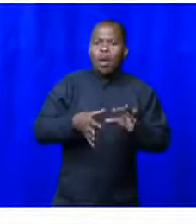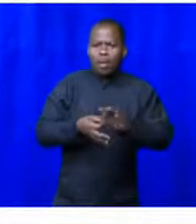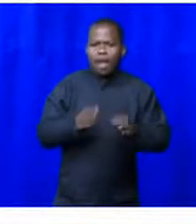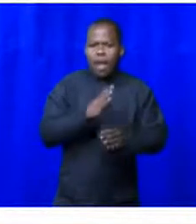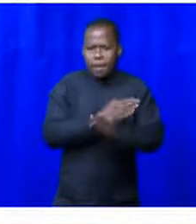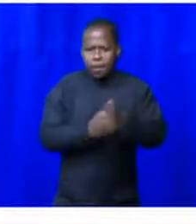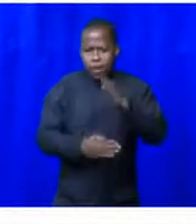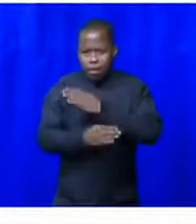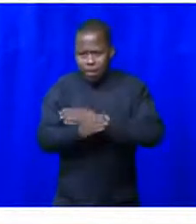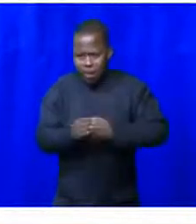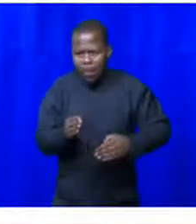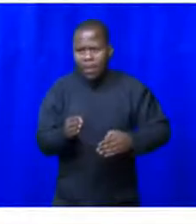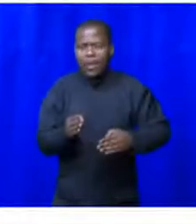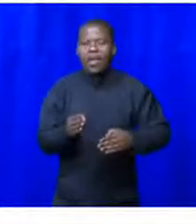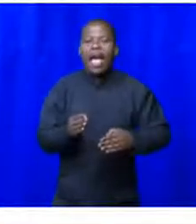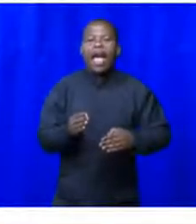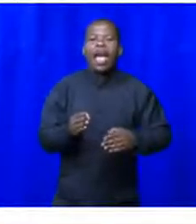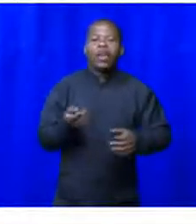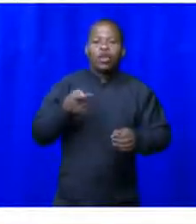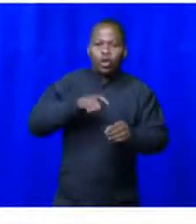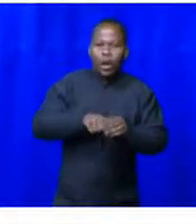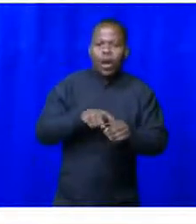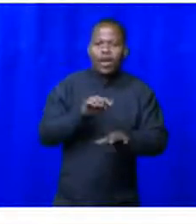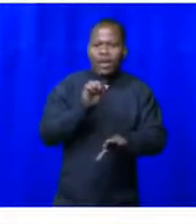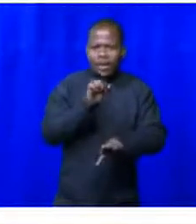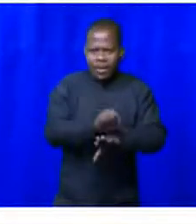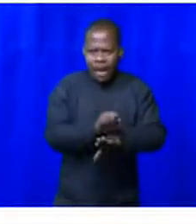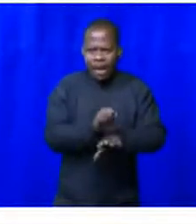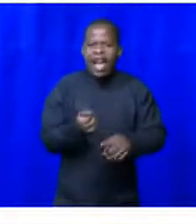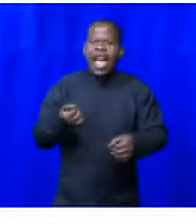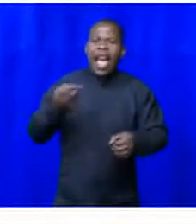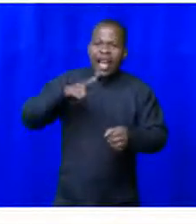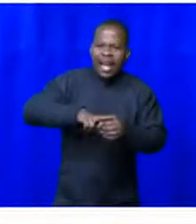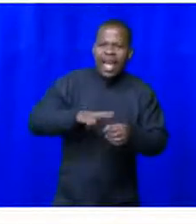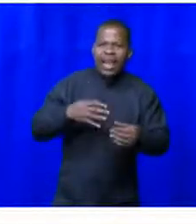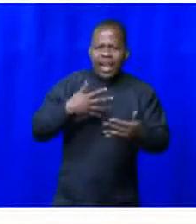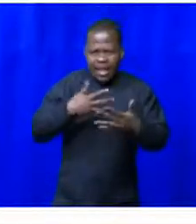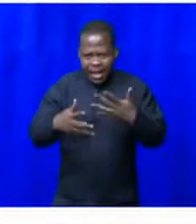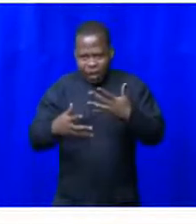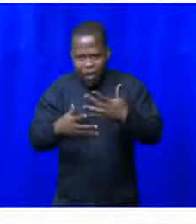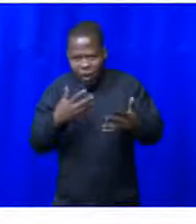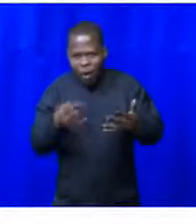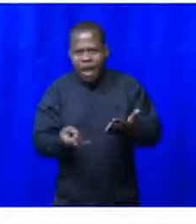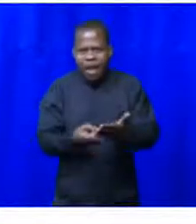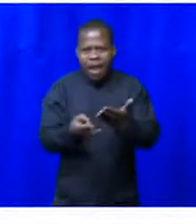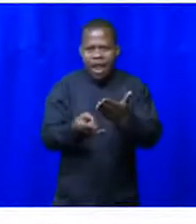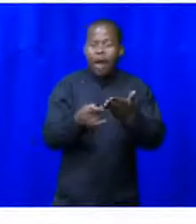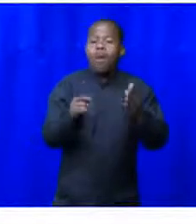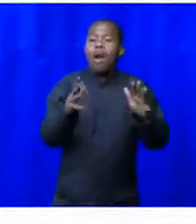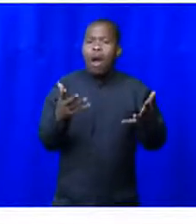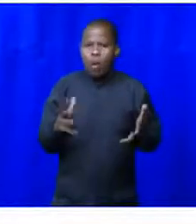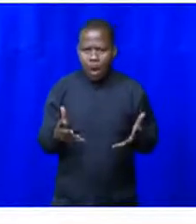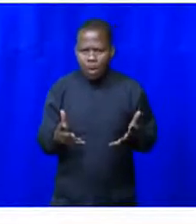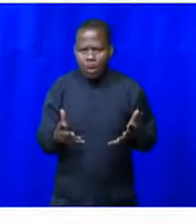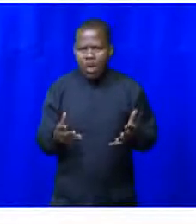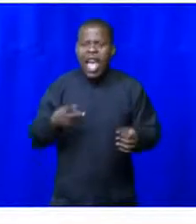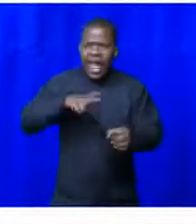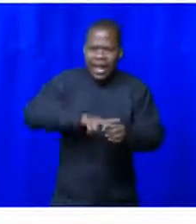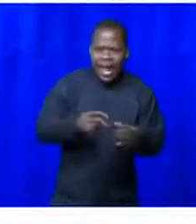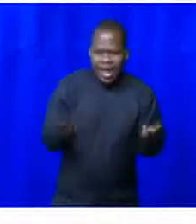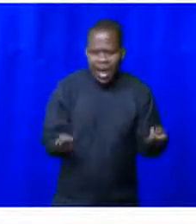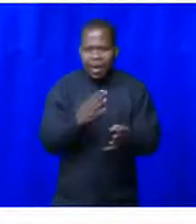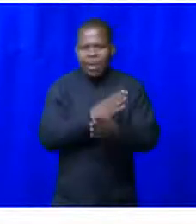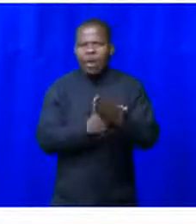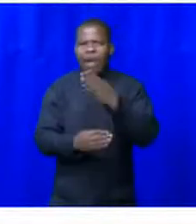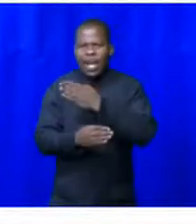about and what is expected from them in terms of servicing the people's living with